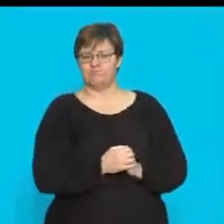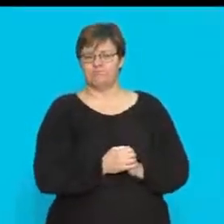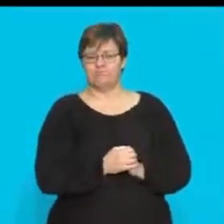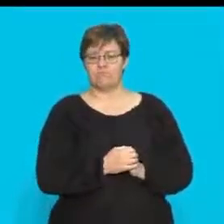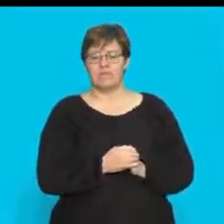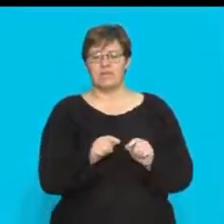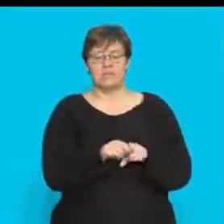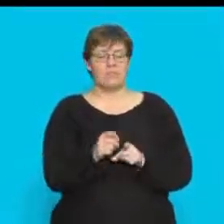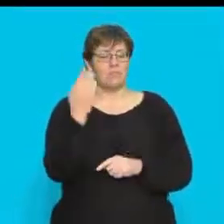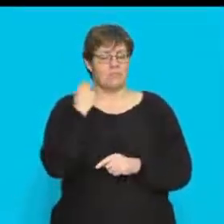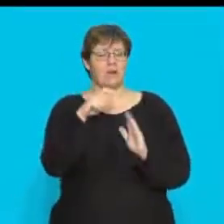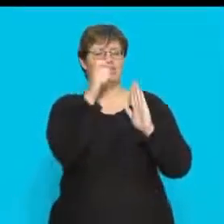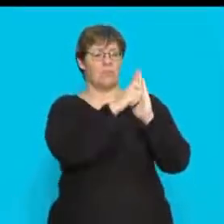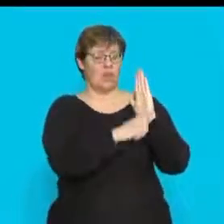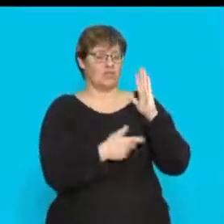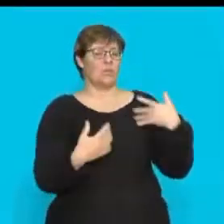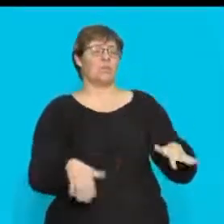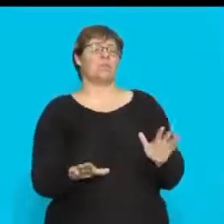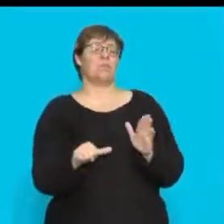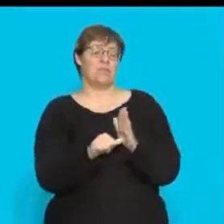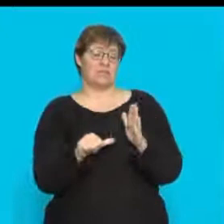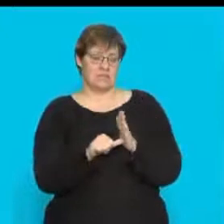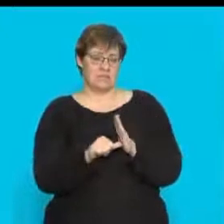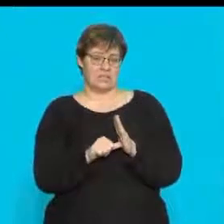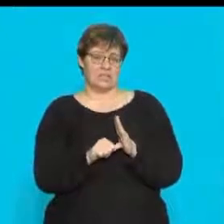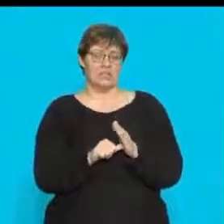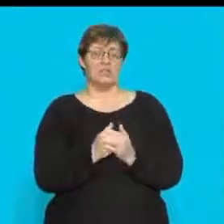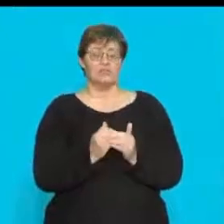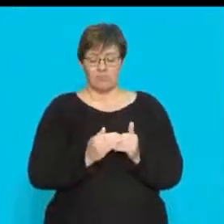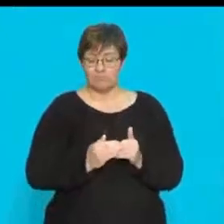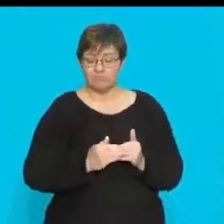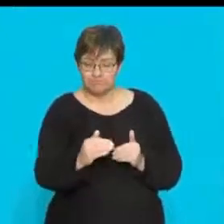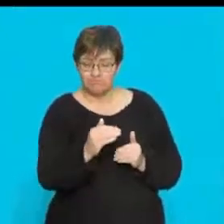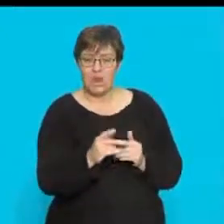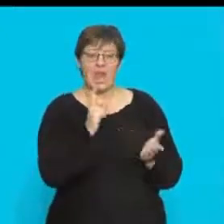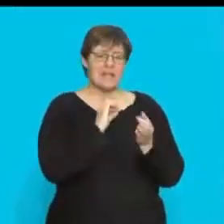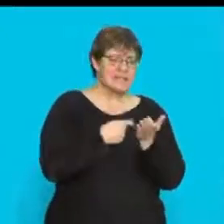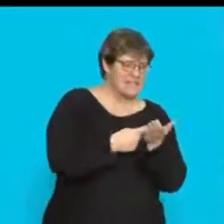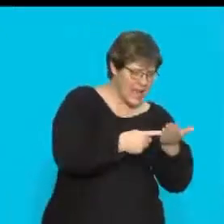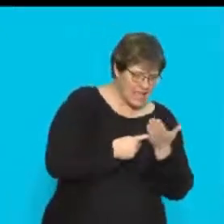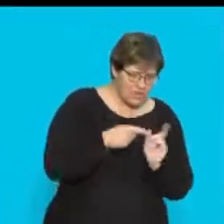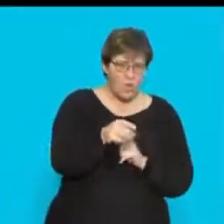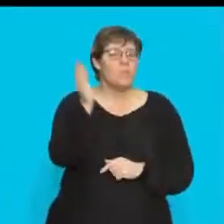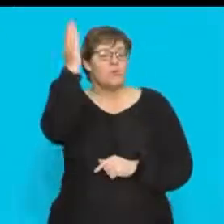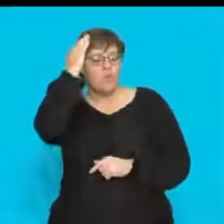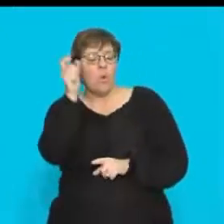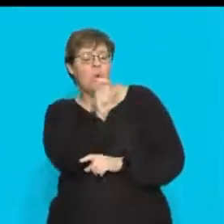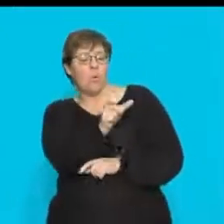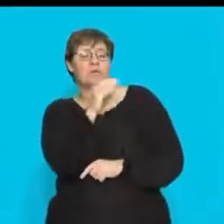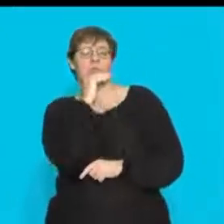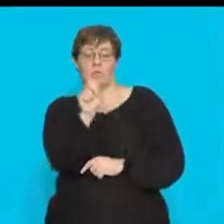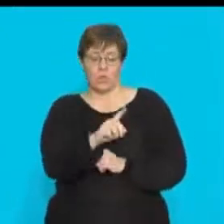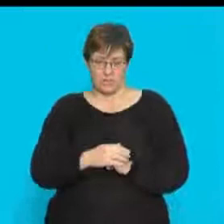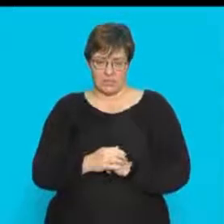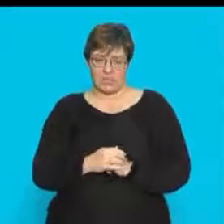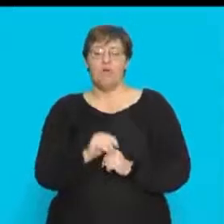into being here. As I said to you, it's the terminology. We're going to use new words. You need to understand what they